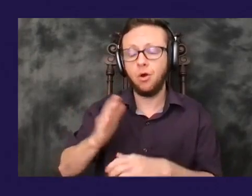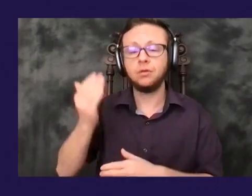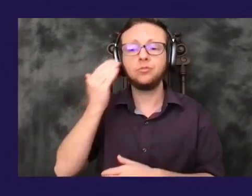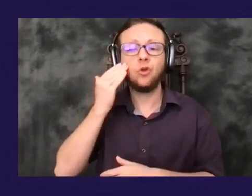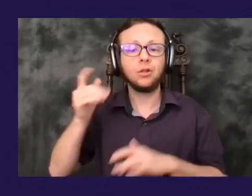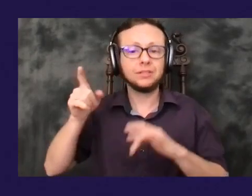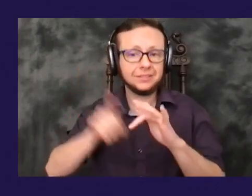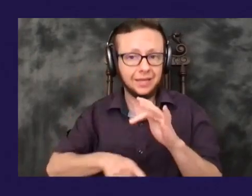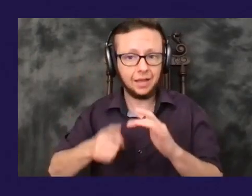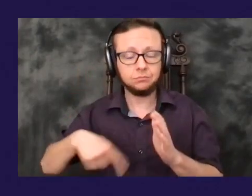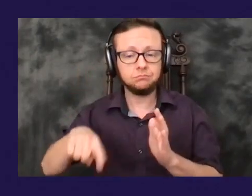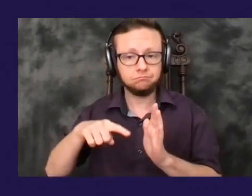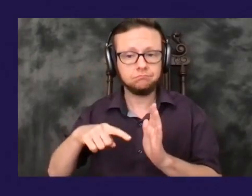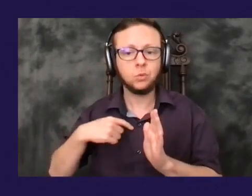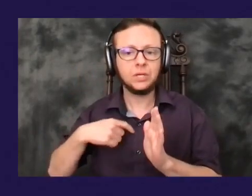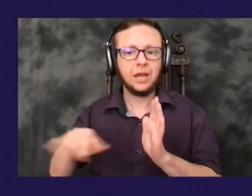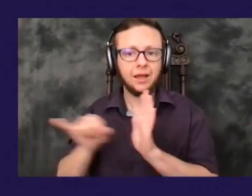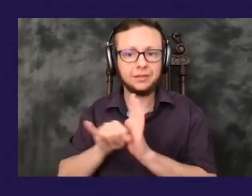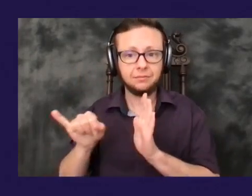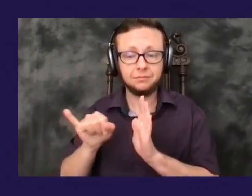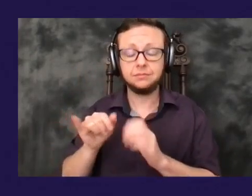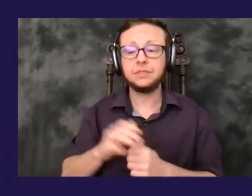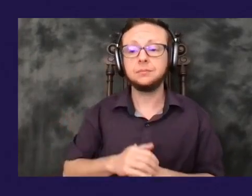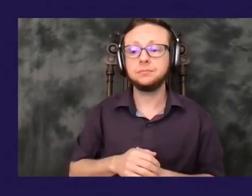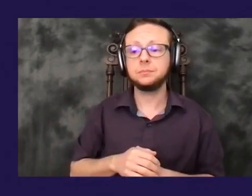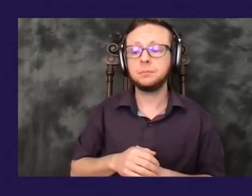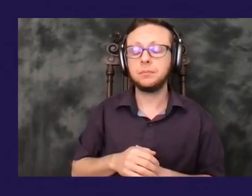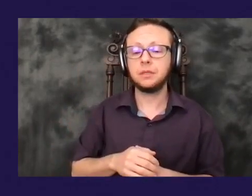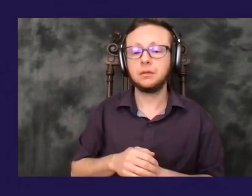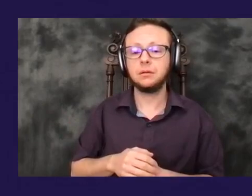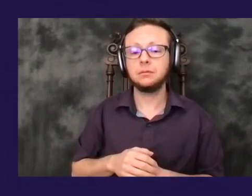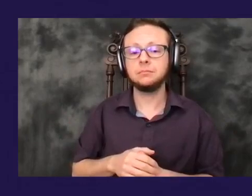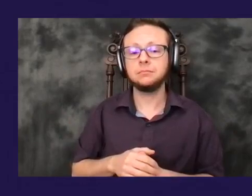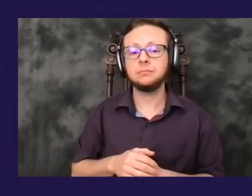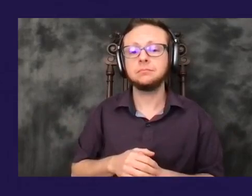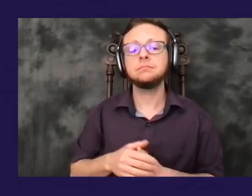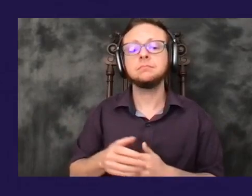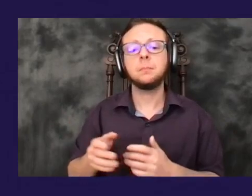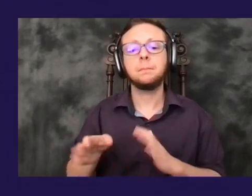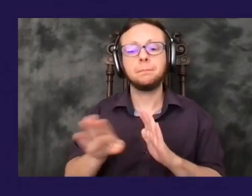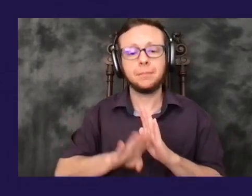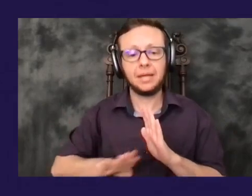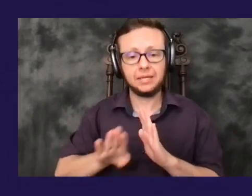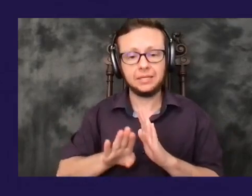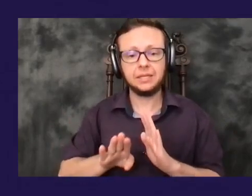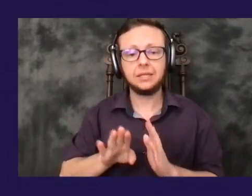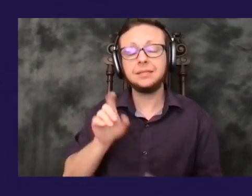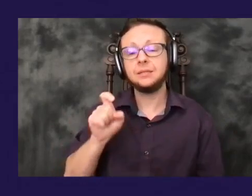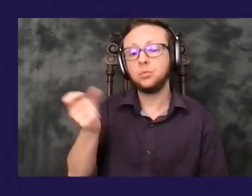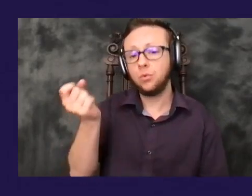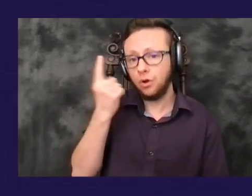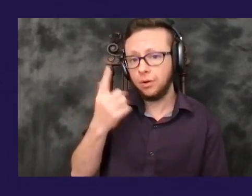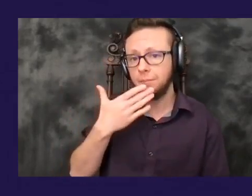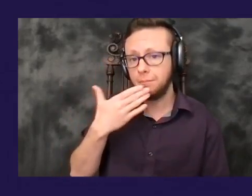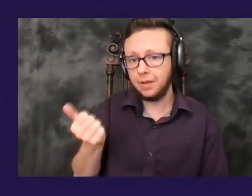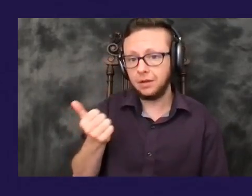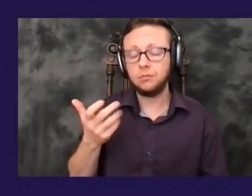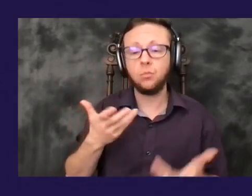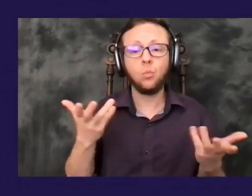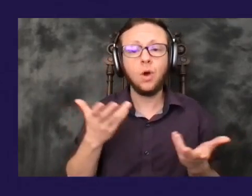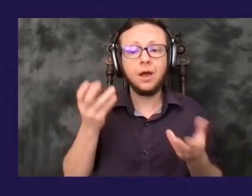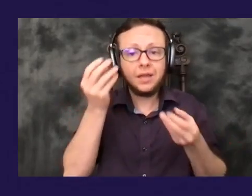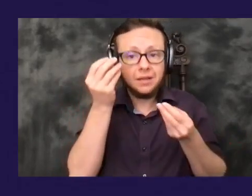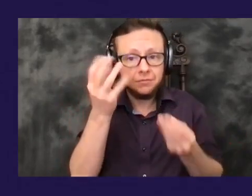we identified, and it's basically a need to understand better what information